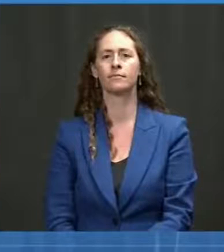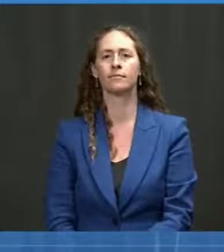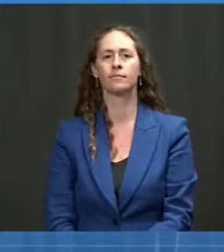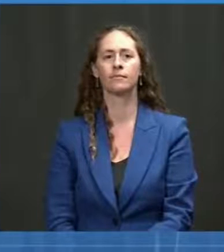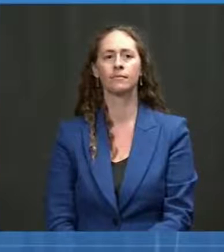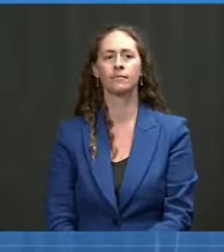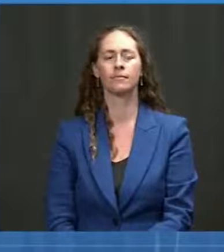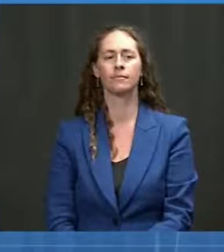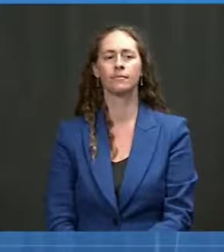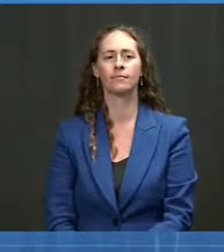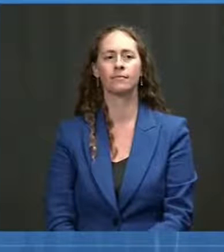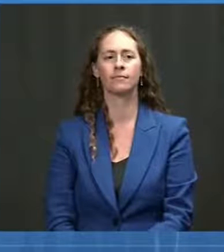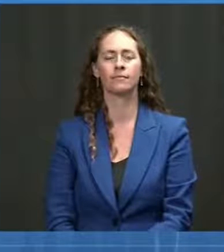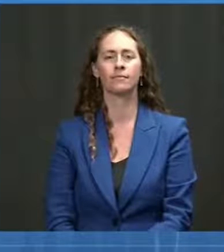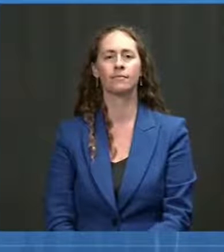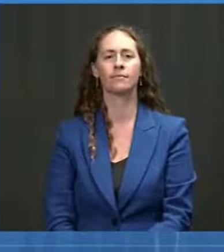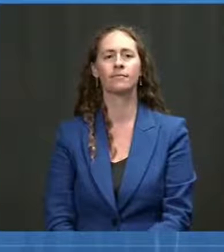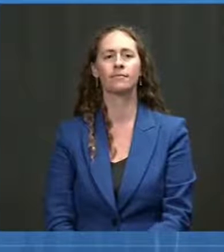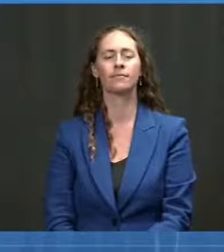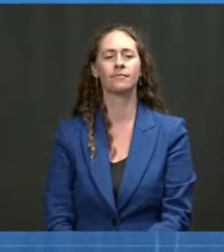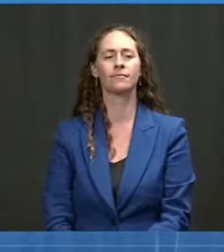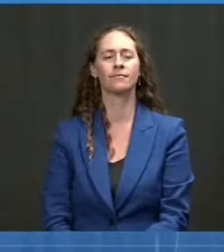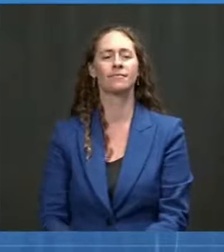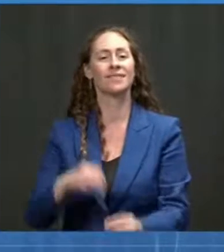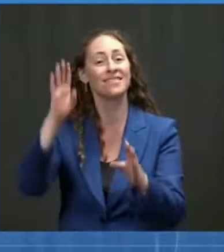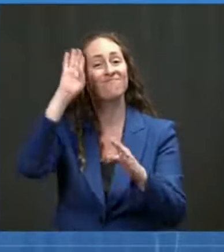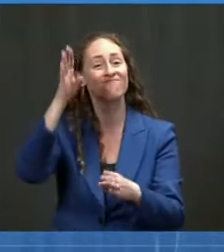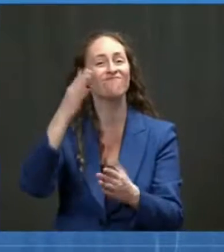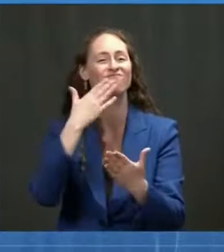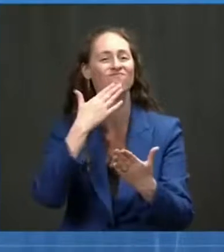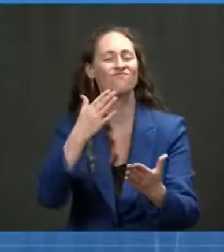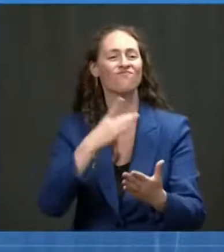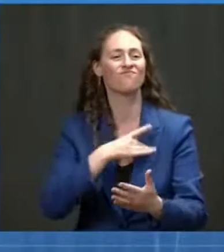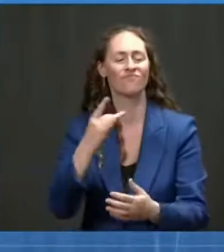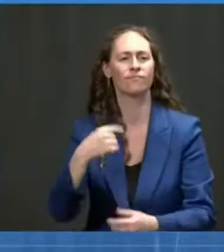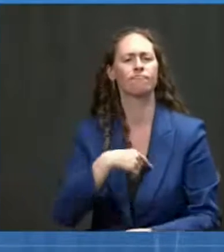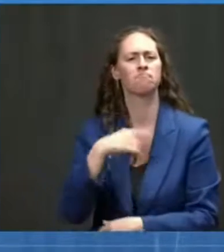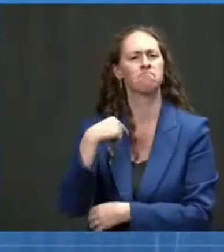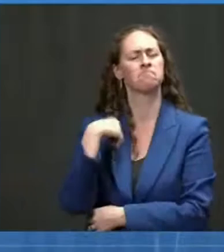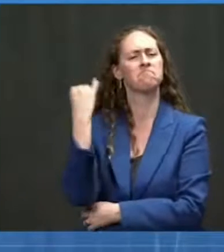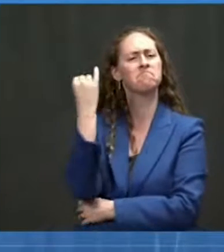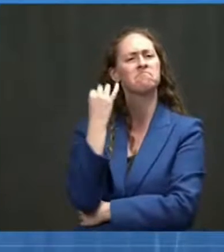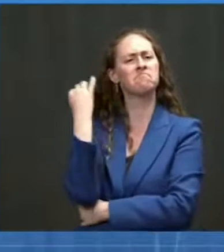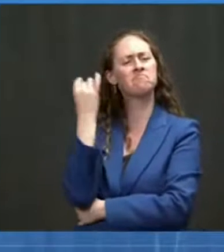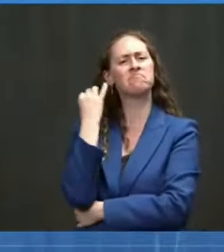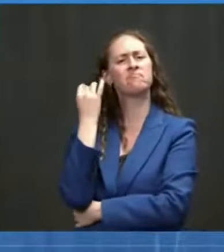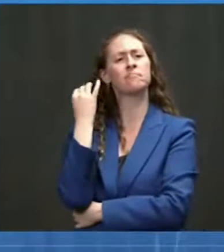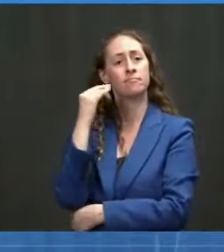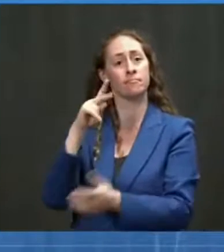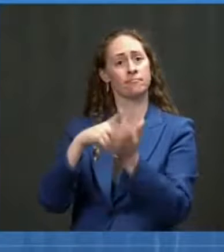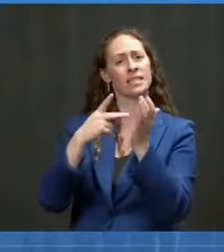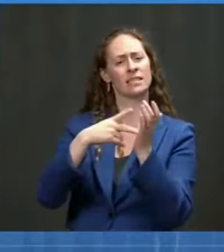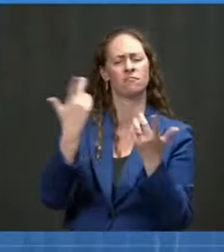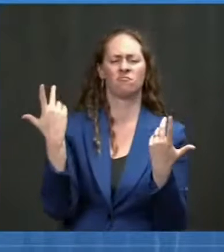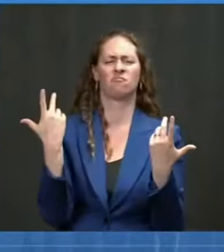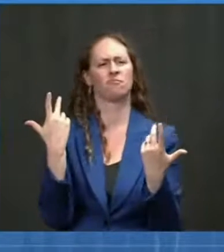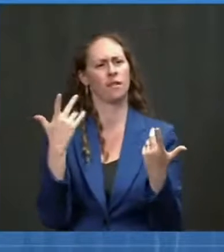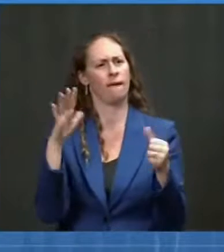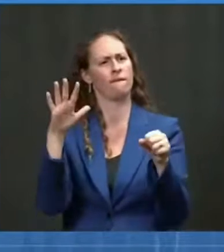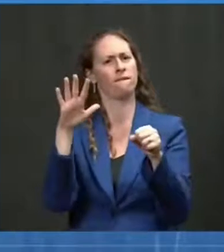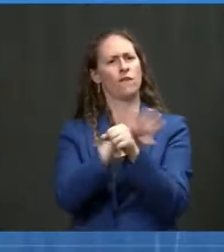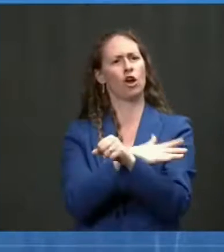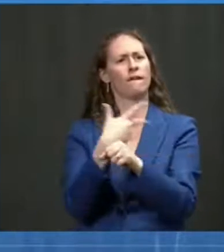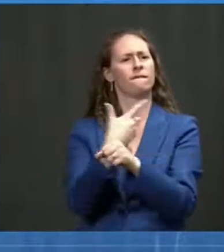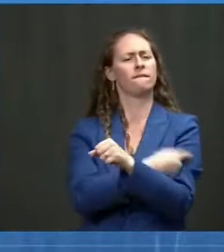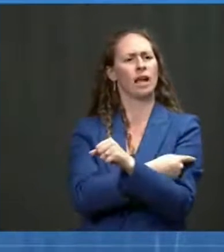Hi, thanks. What will it mean to be fully vaccinated once people are eligible for boosters? Will it be